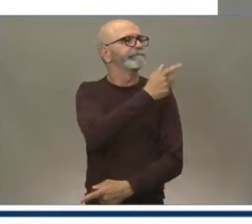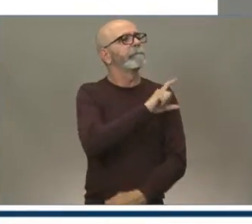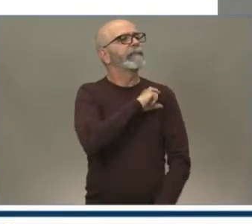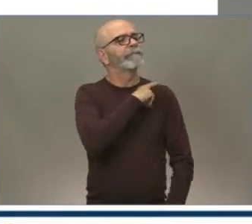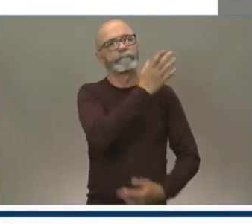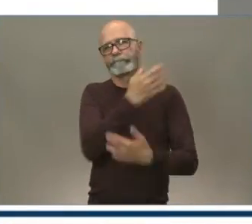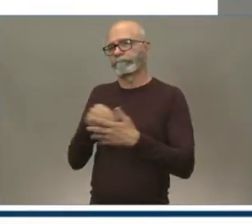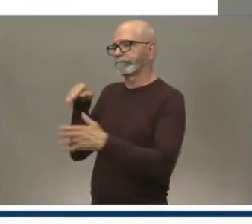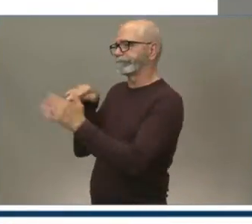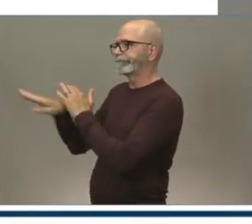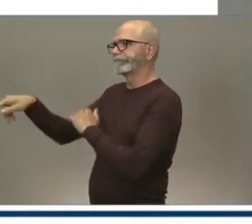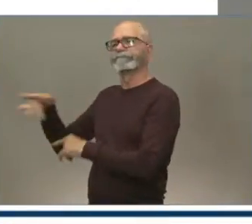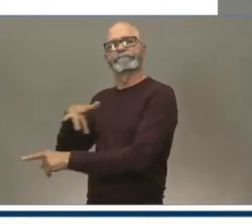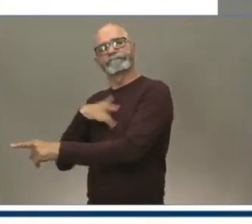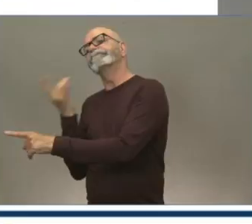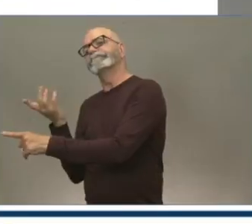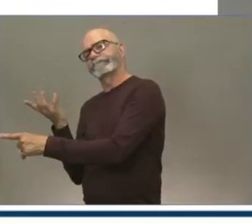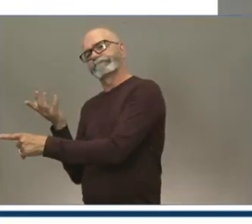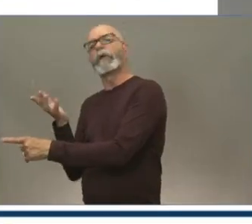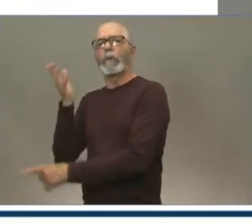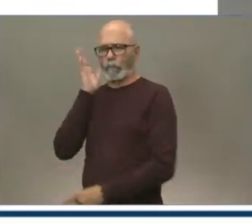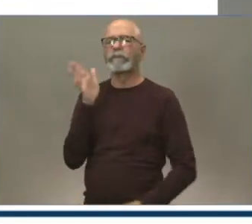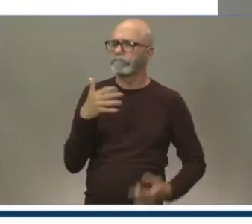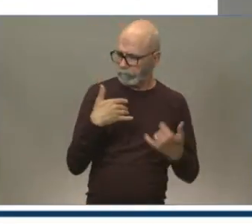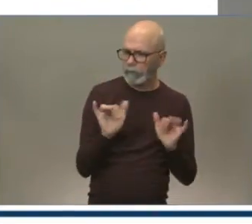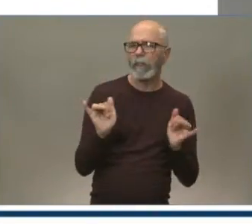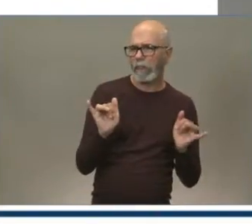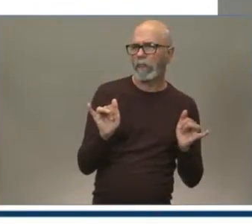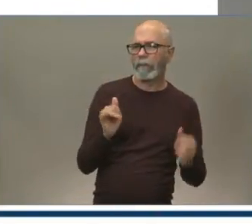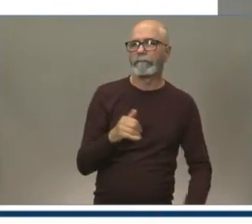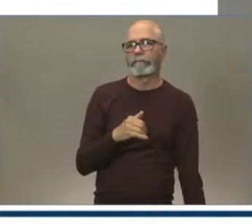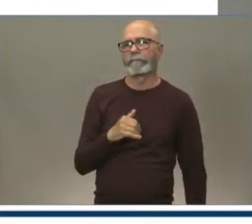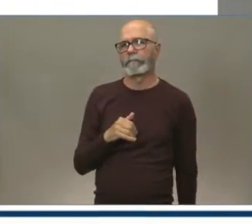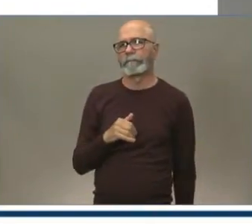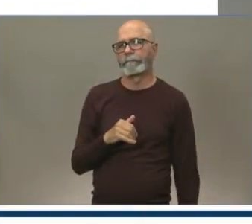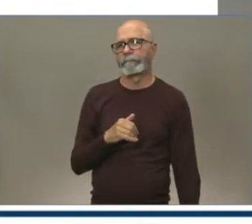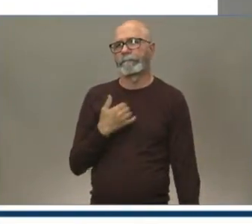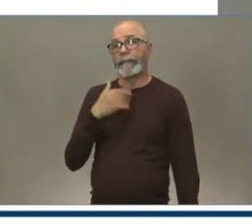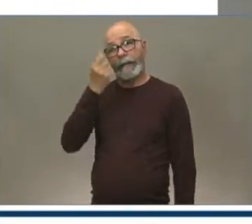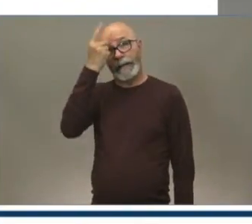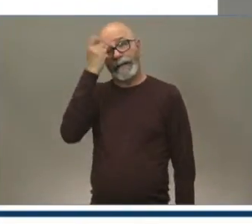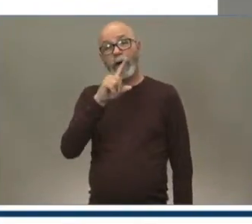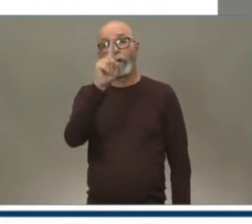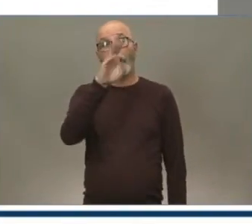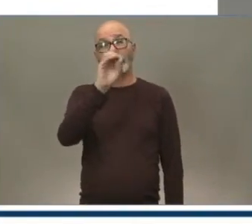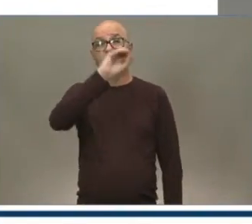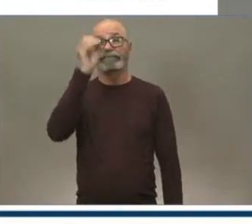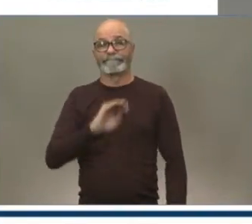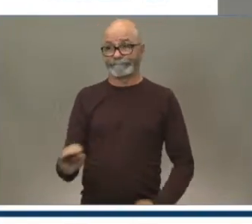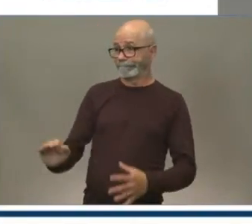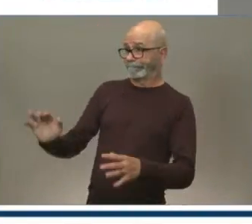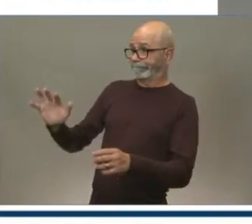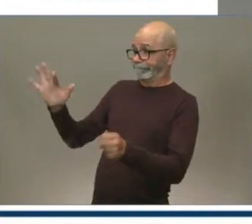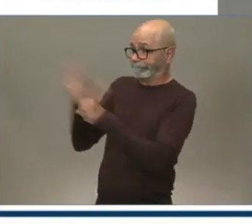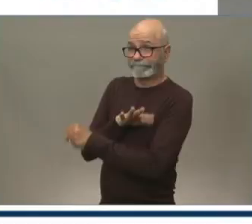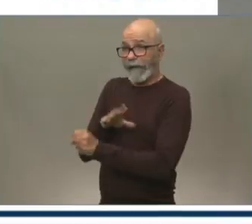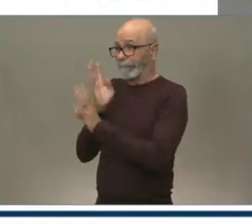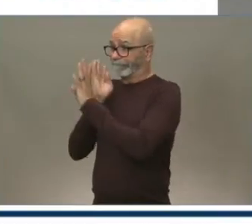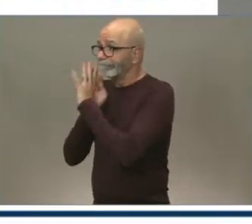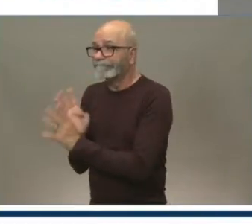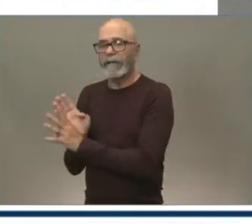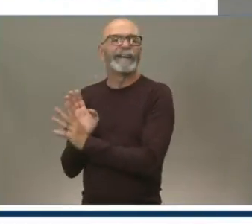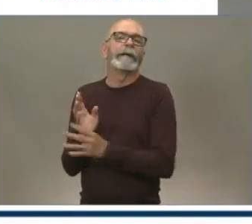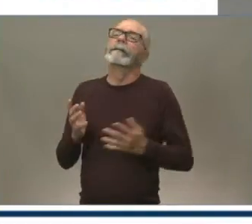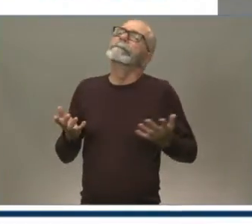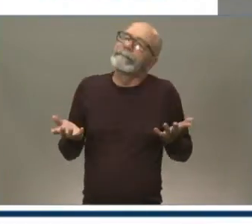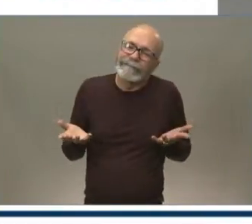to do that. I think we have robust oversight. It's not 100%. We other than having somebody, an